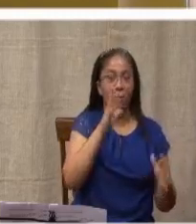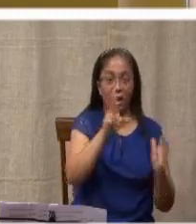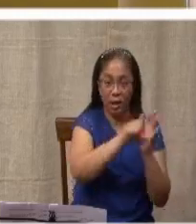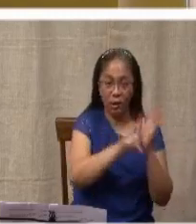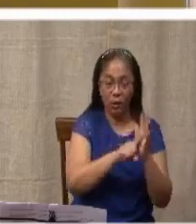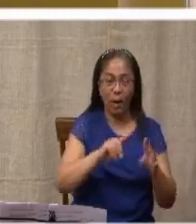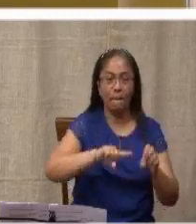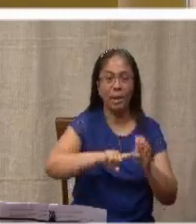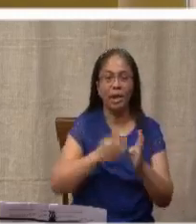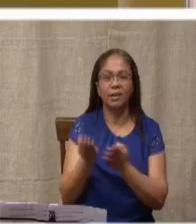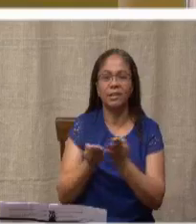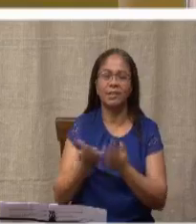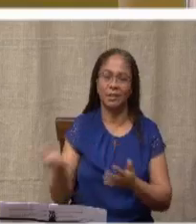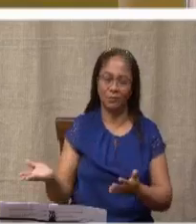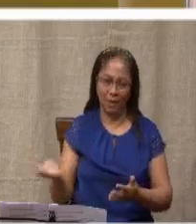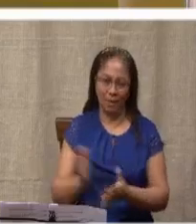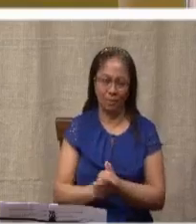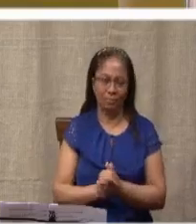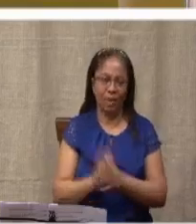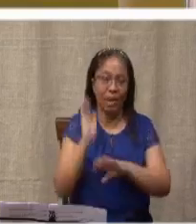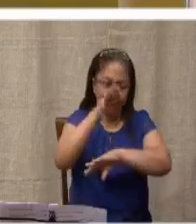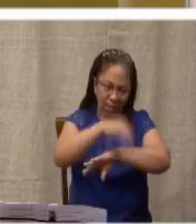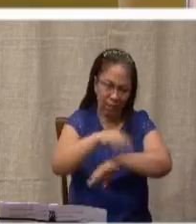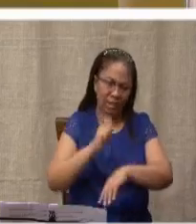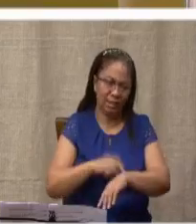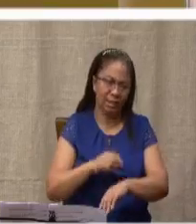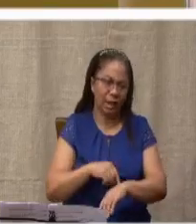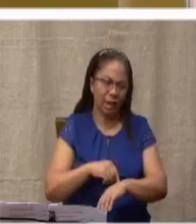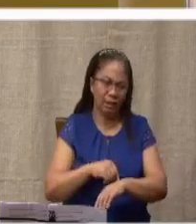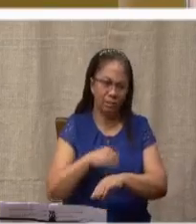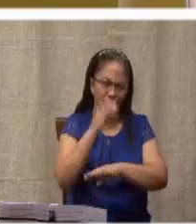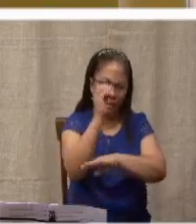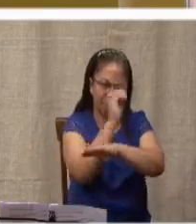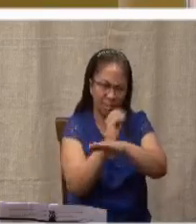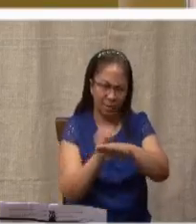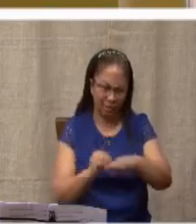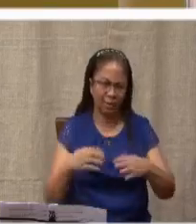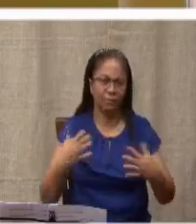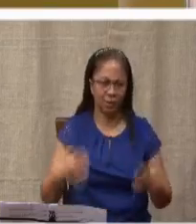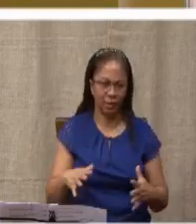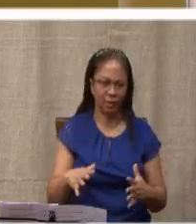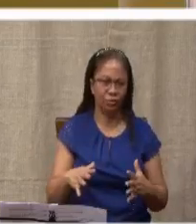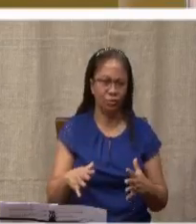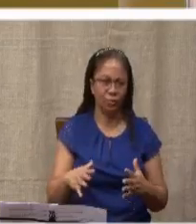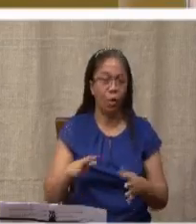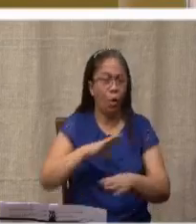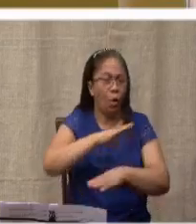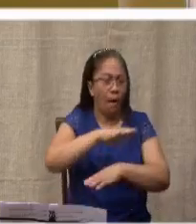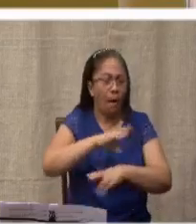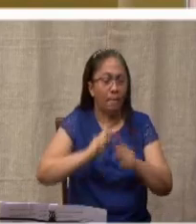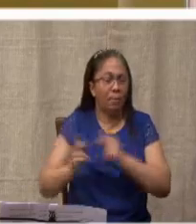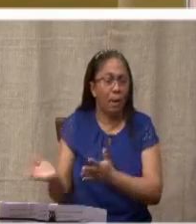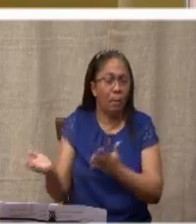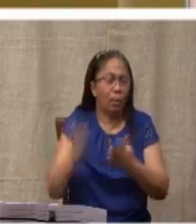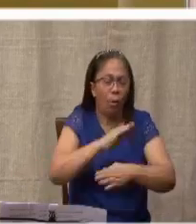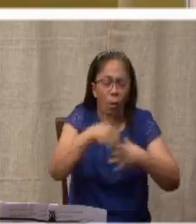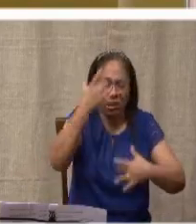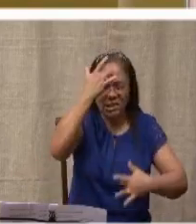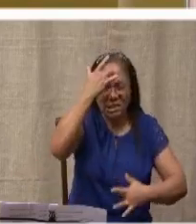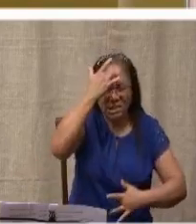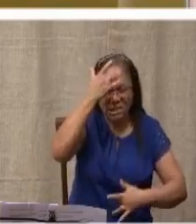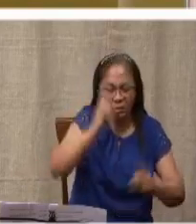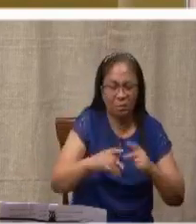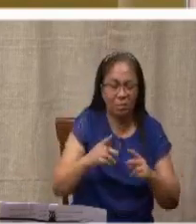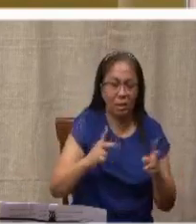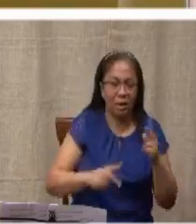wait on them that evening after sunset they brought to him all who were sick and those who